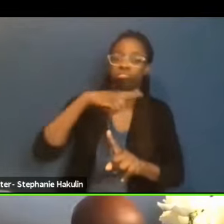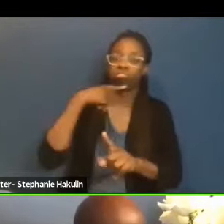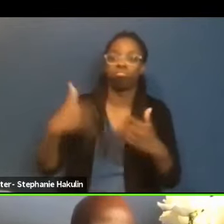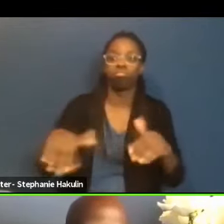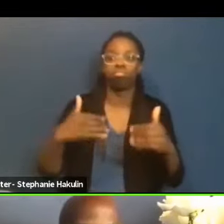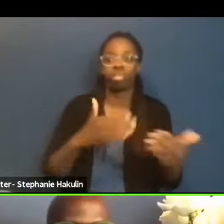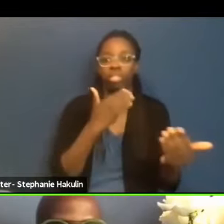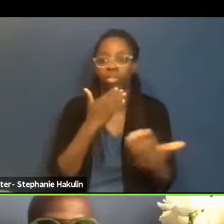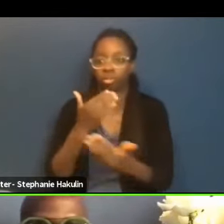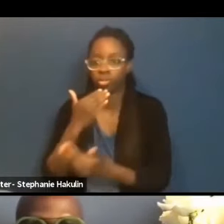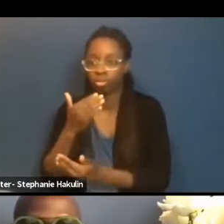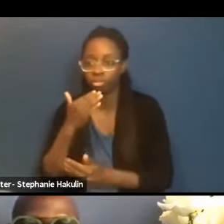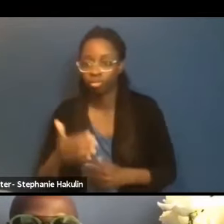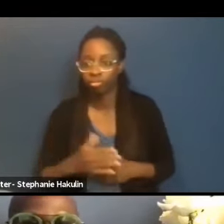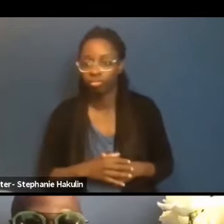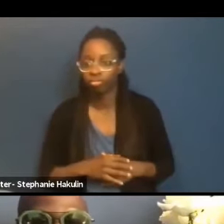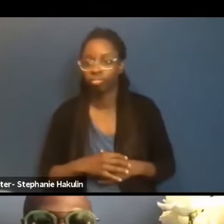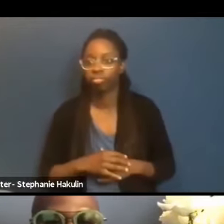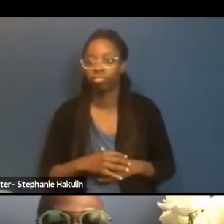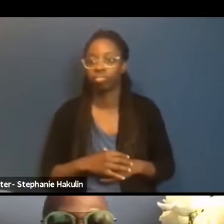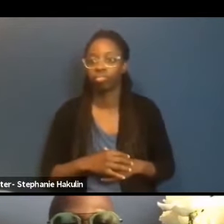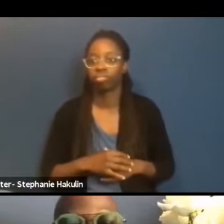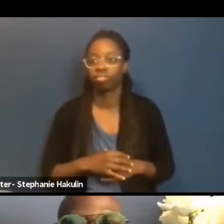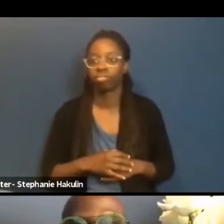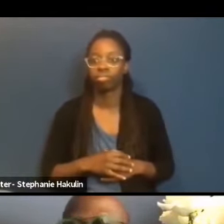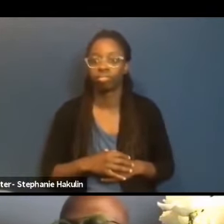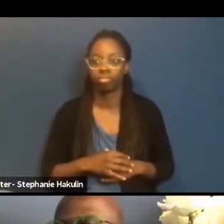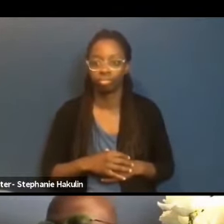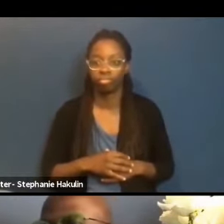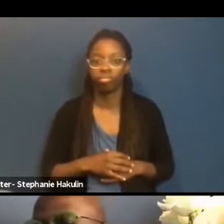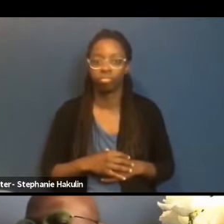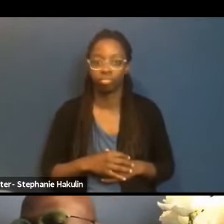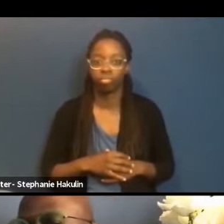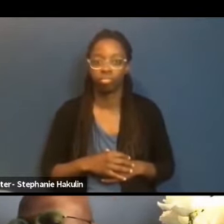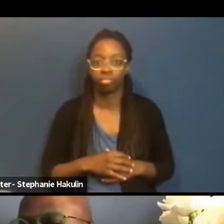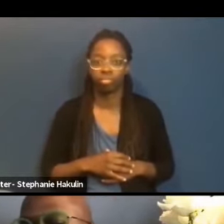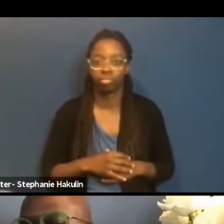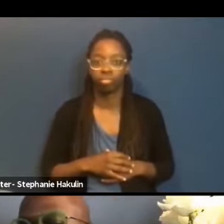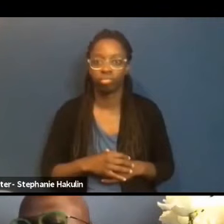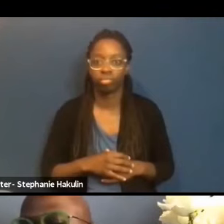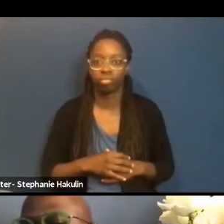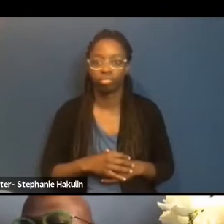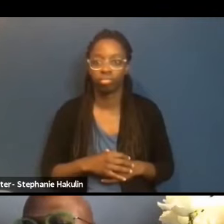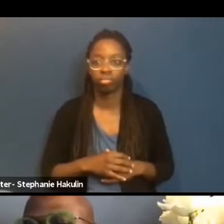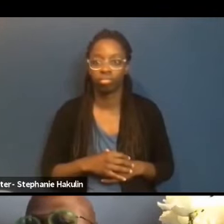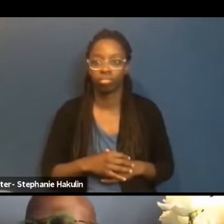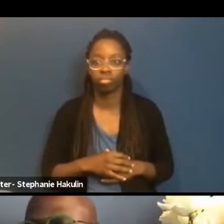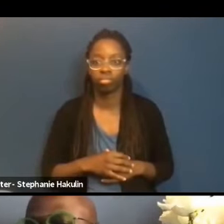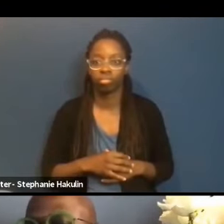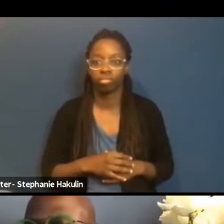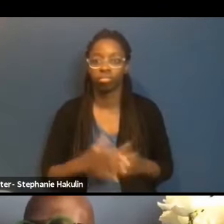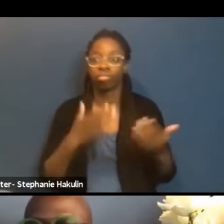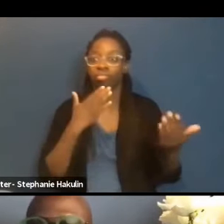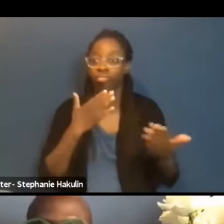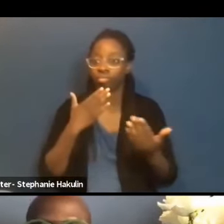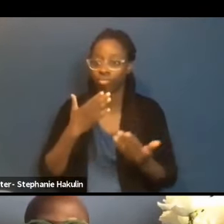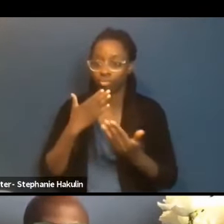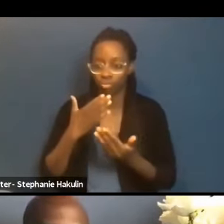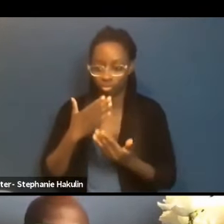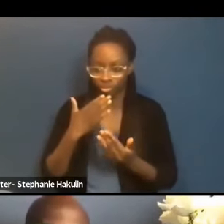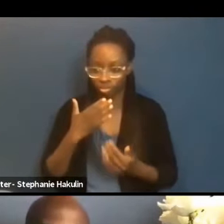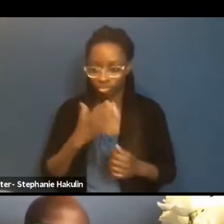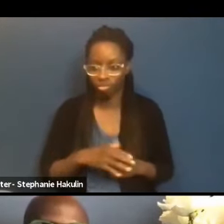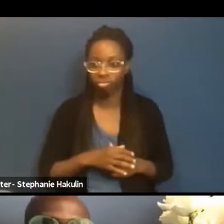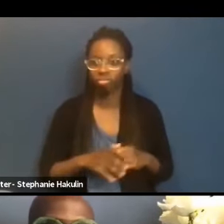what we got? What's good? From that poet for St. Louis, from low to high, we have an 8.1, an